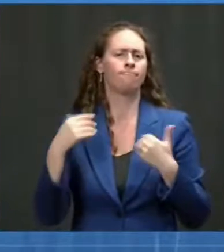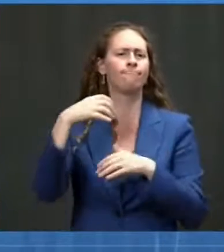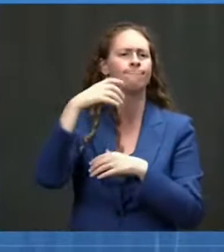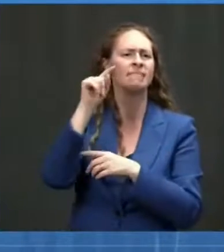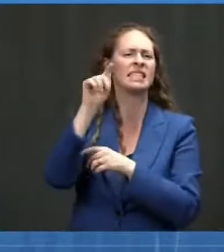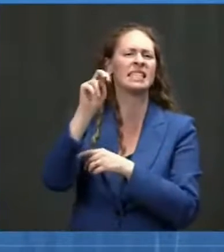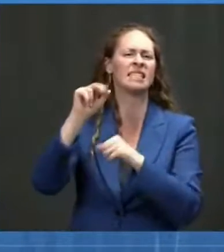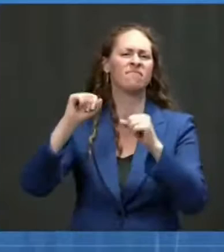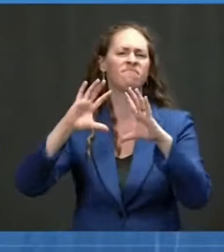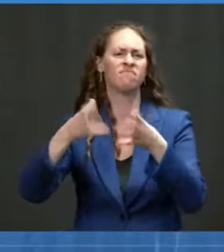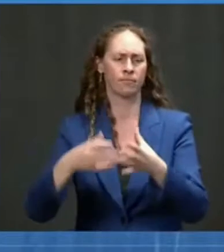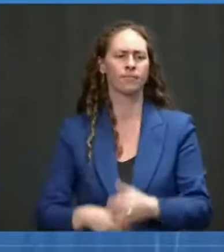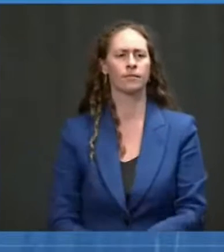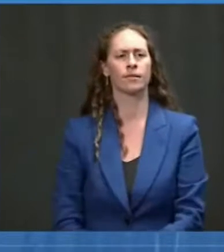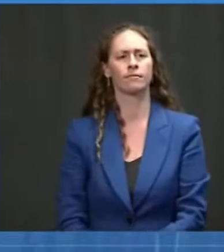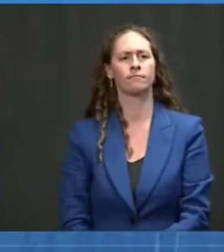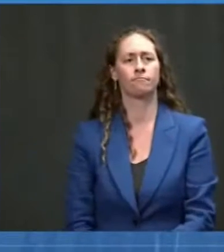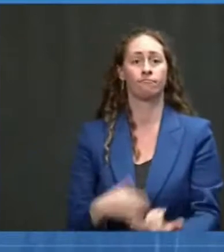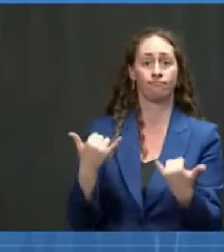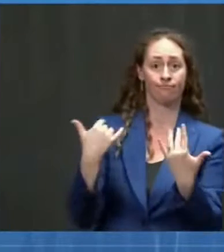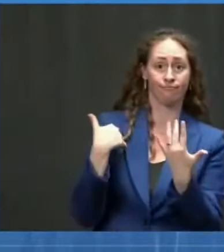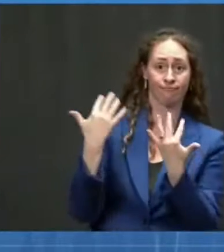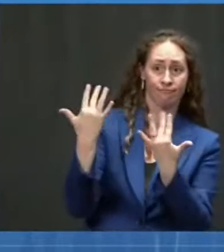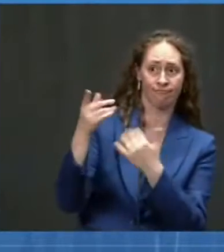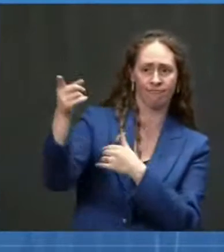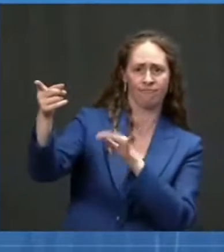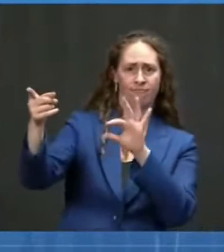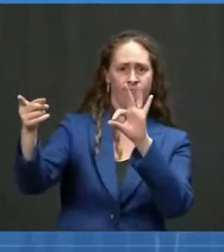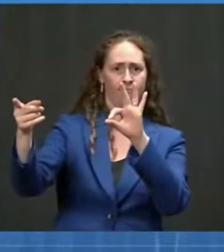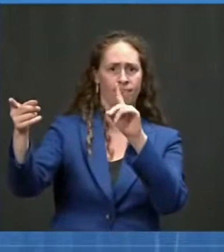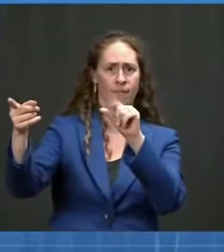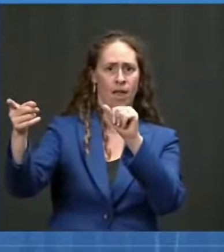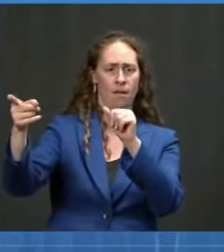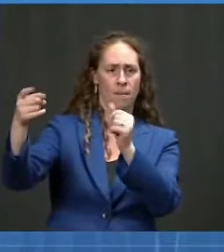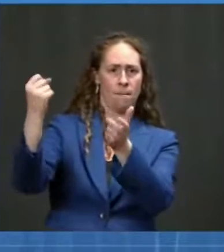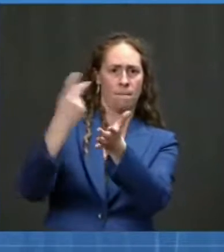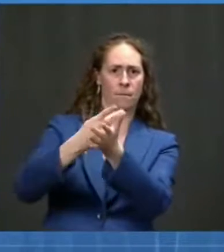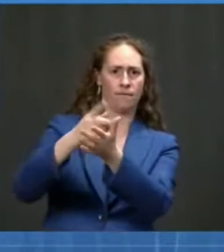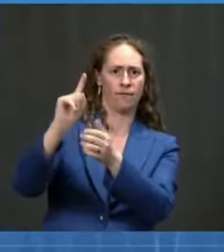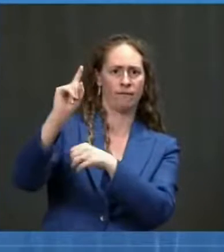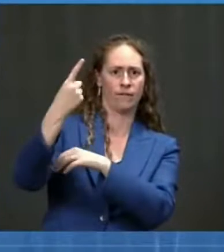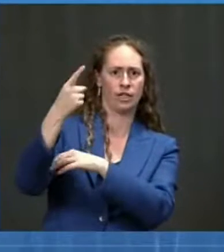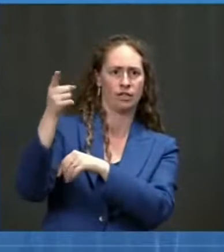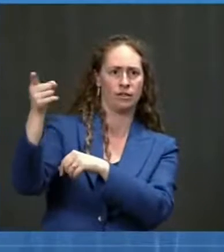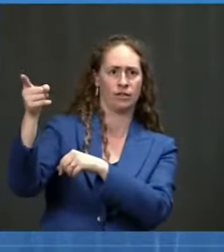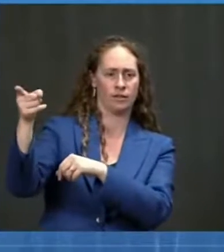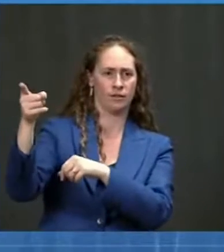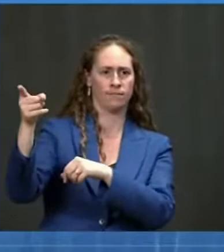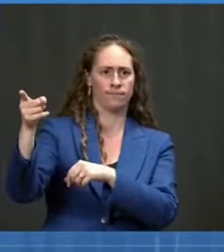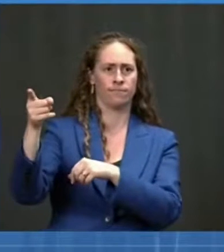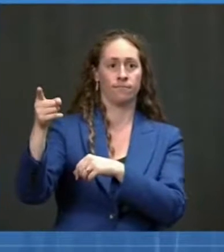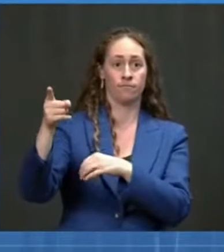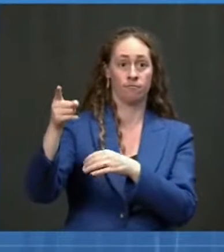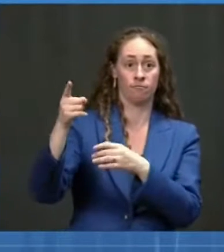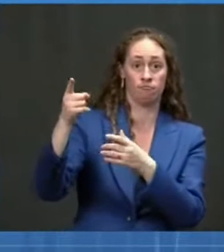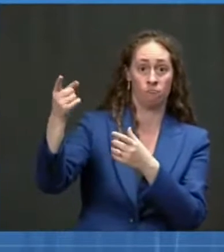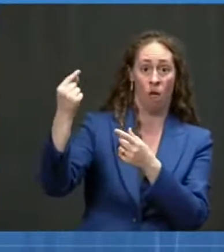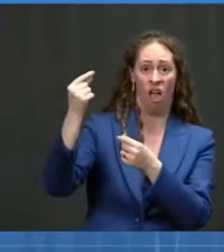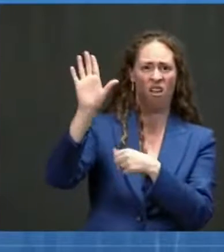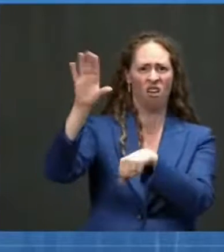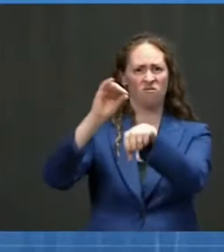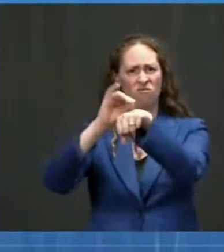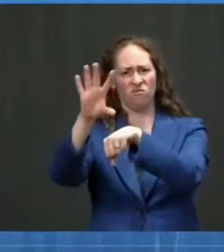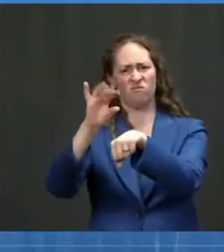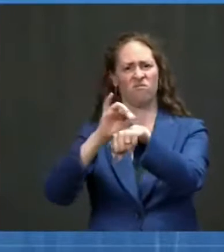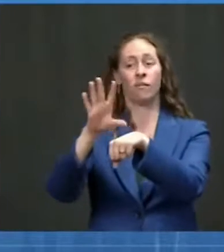FDA weigh in on that, obviously do their thorough review. And then based on their recommendations and ACIP's